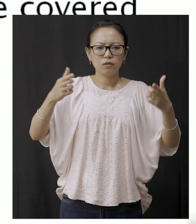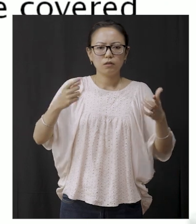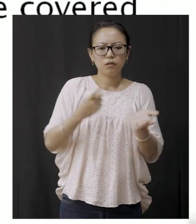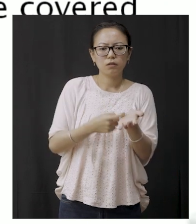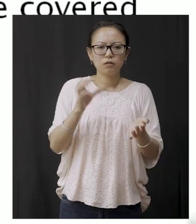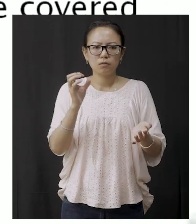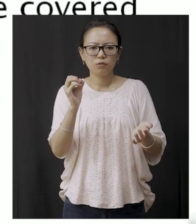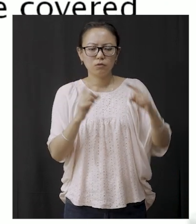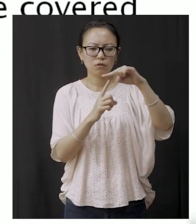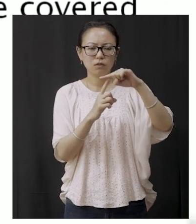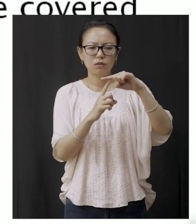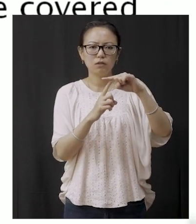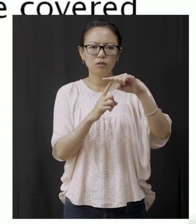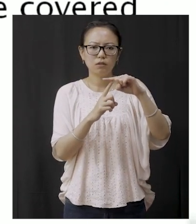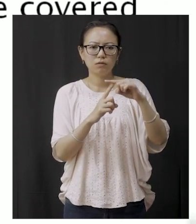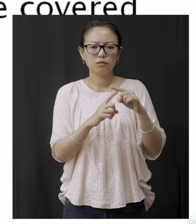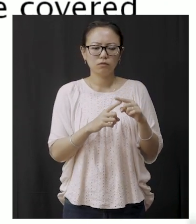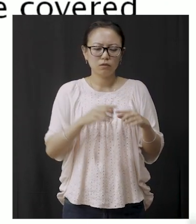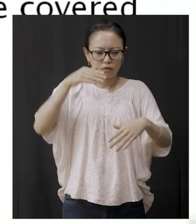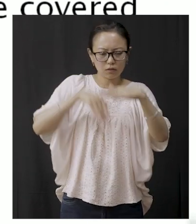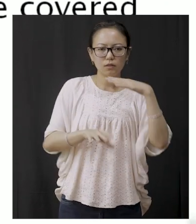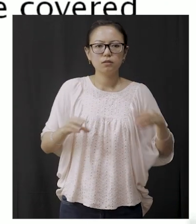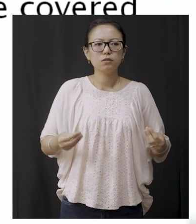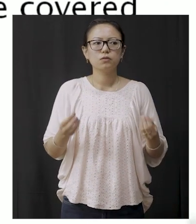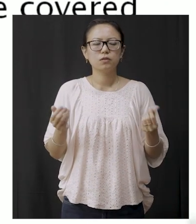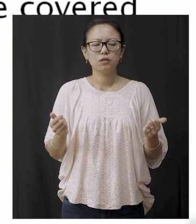line, and their heads in the